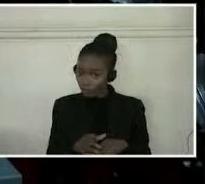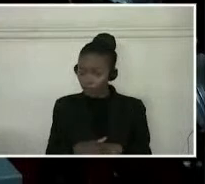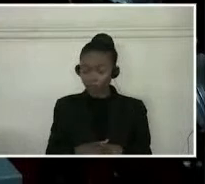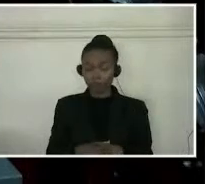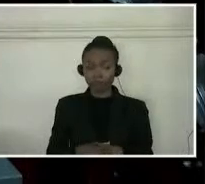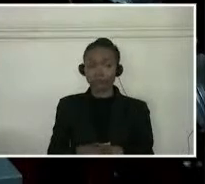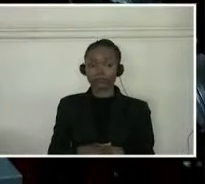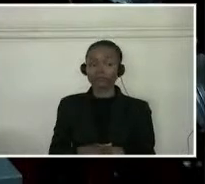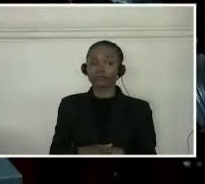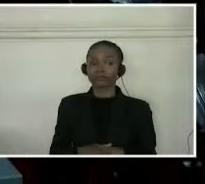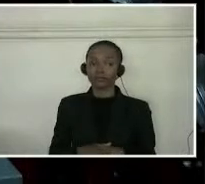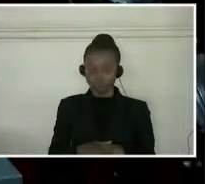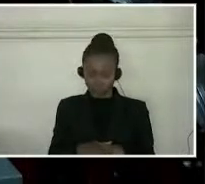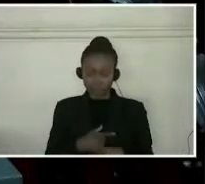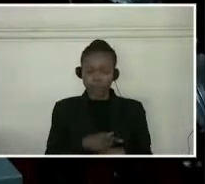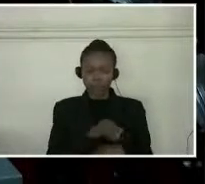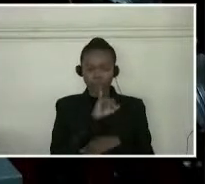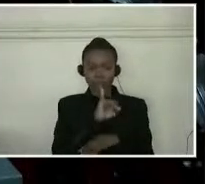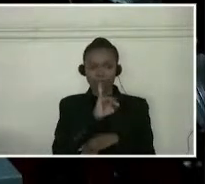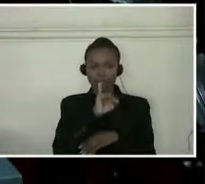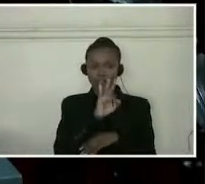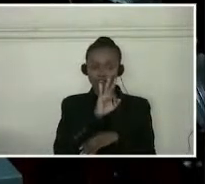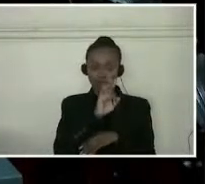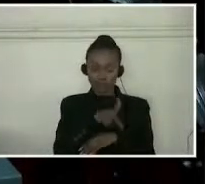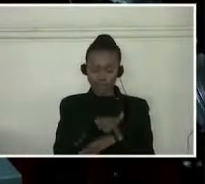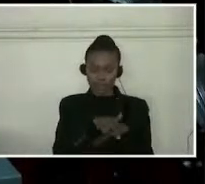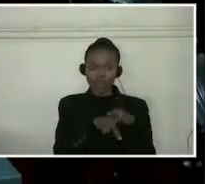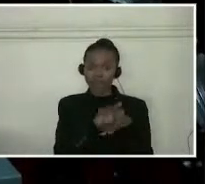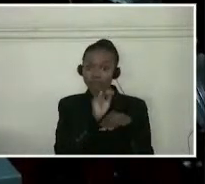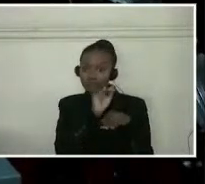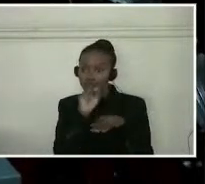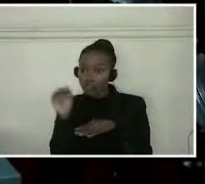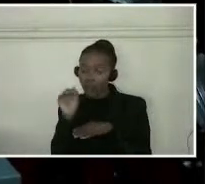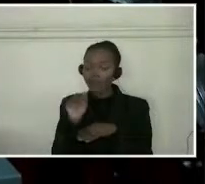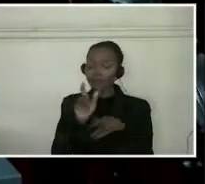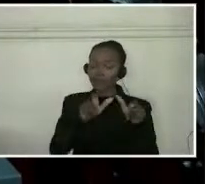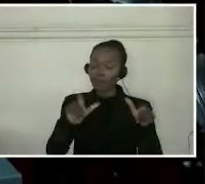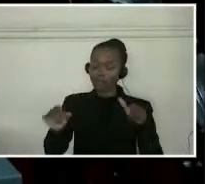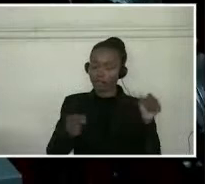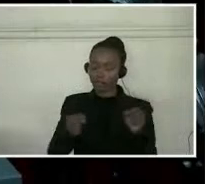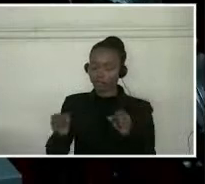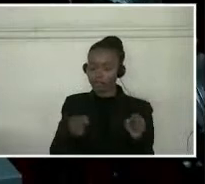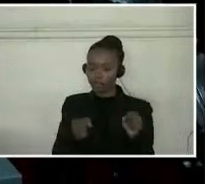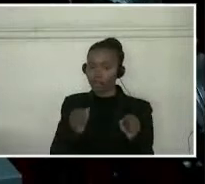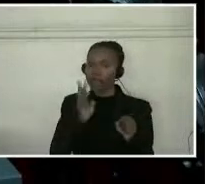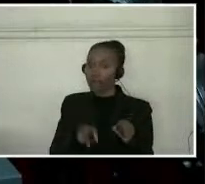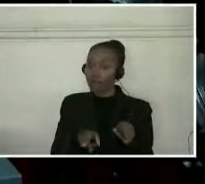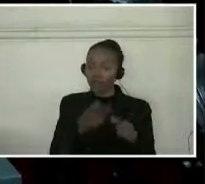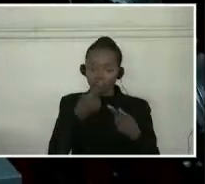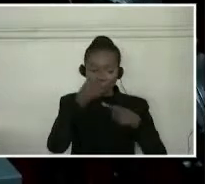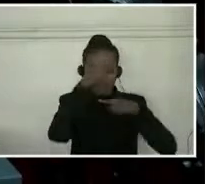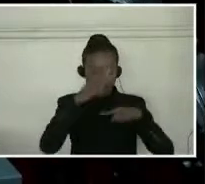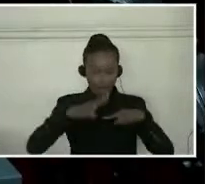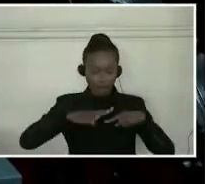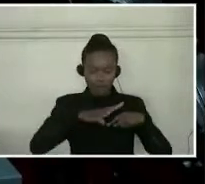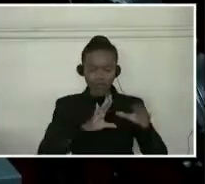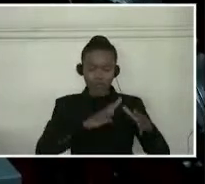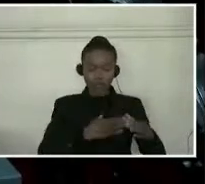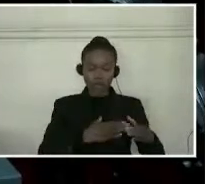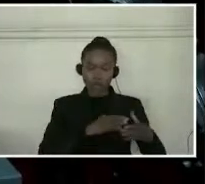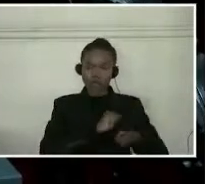as it may on behalf of the ifp i do want upfront to remind you authorities will be allocated to ask that the portfolio committee of sport and the creation visited bill